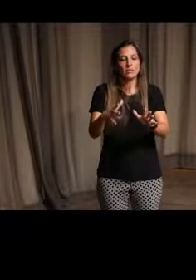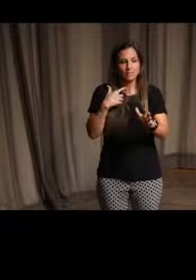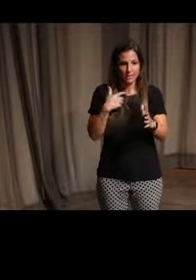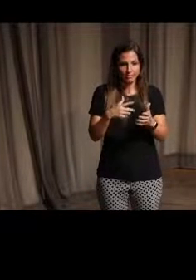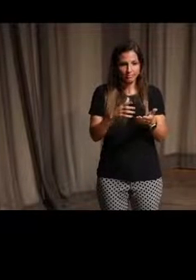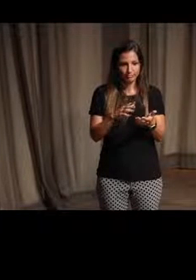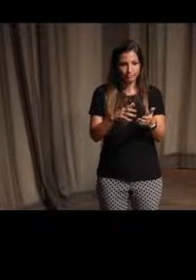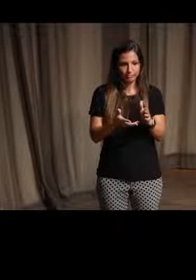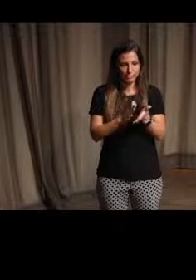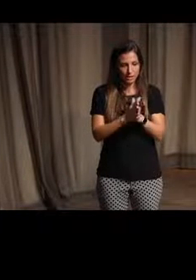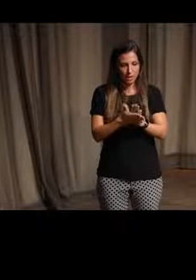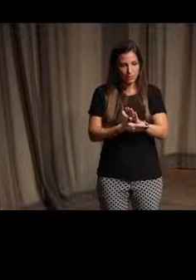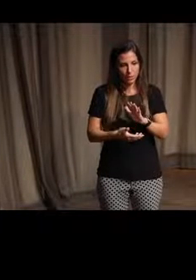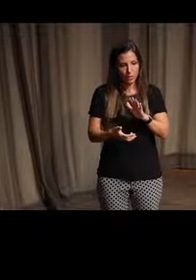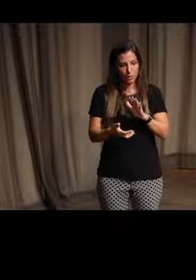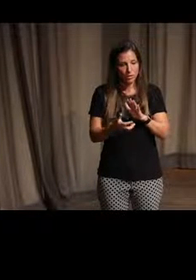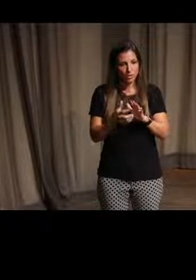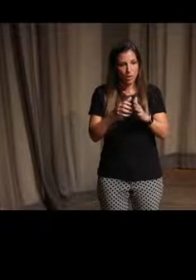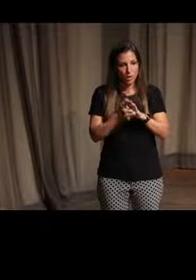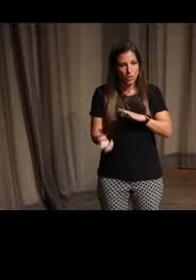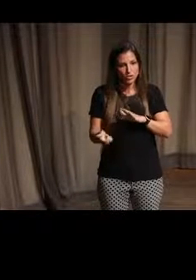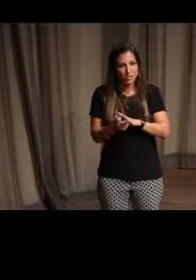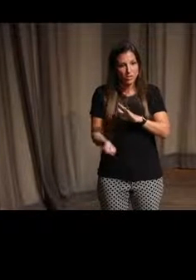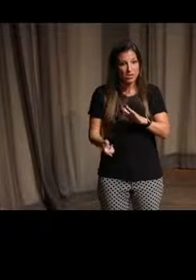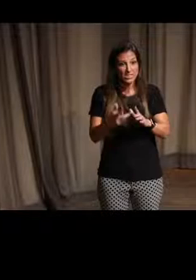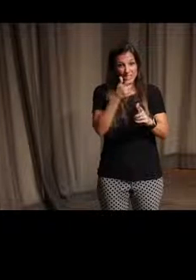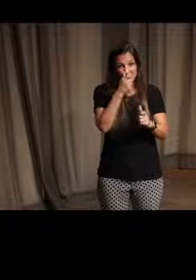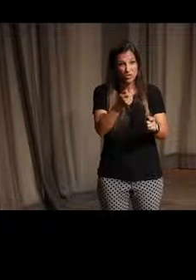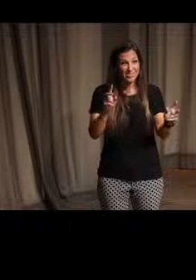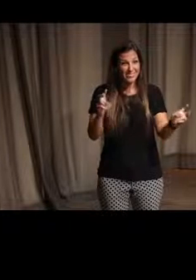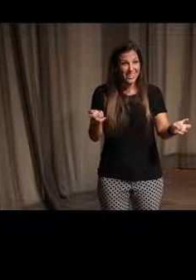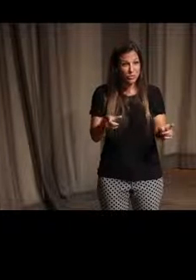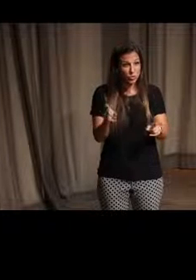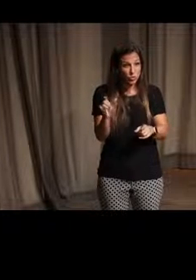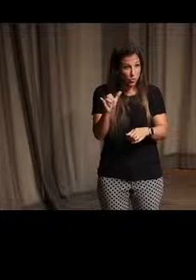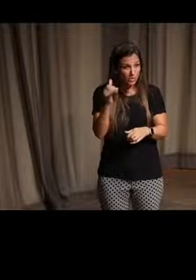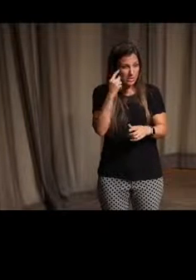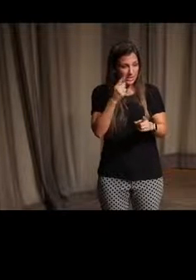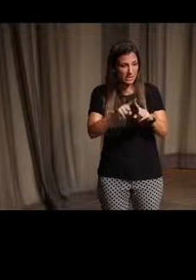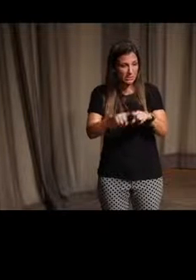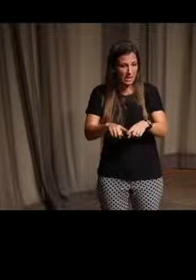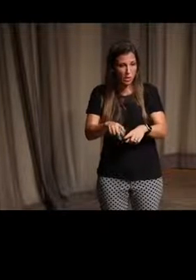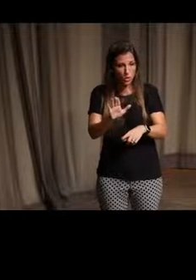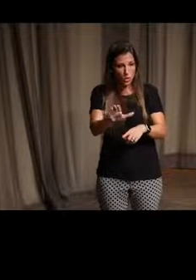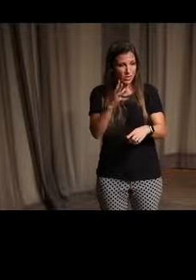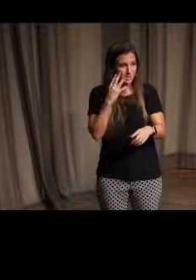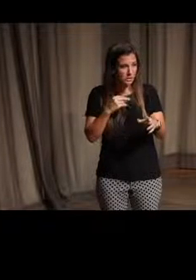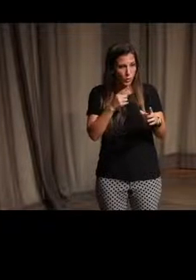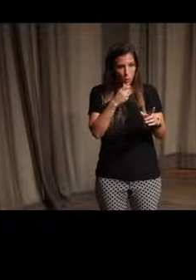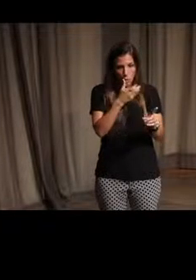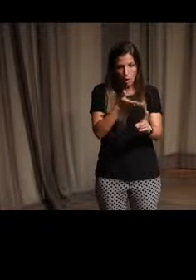abortion illegal. Yeah, and I mean, what's interesting about the title, too, is that I think depending on who you are and what your experience has